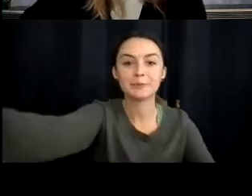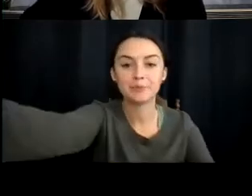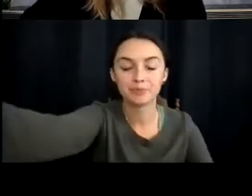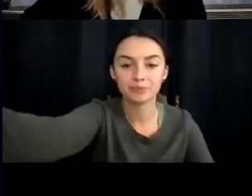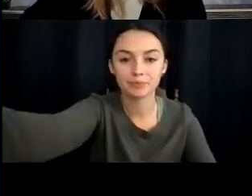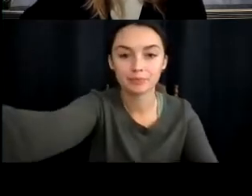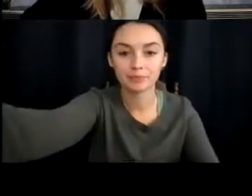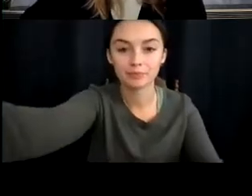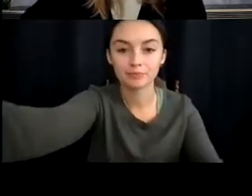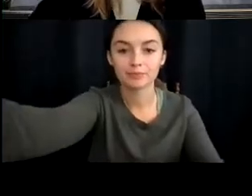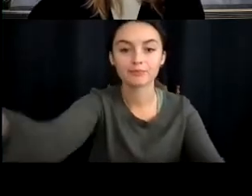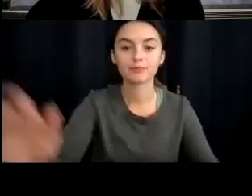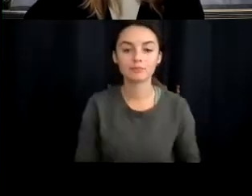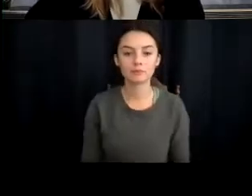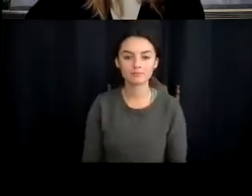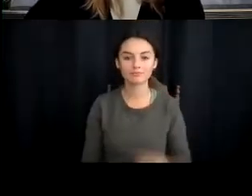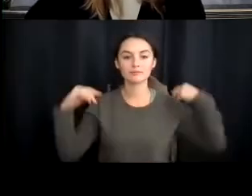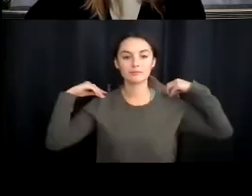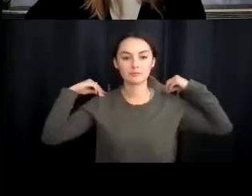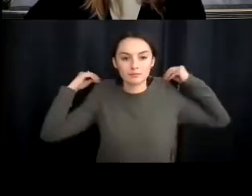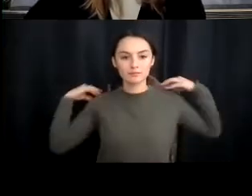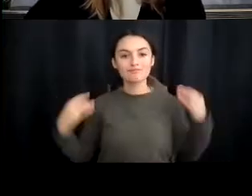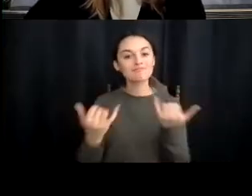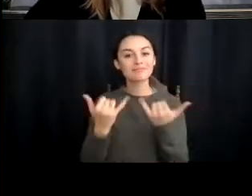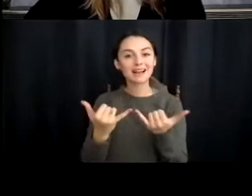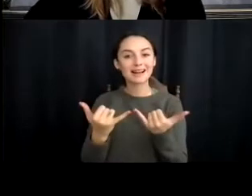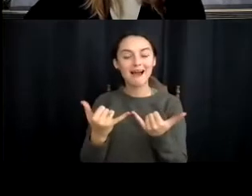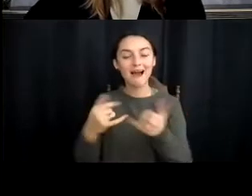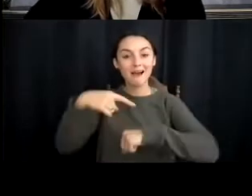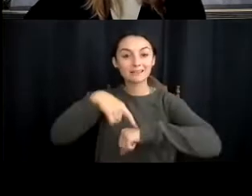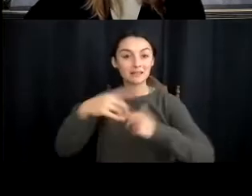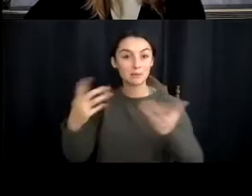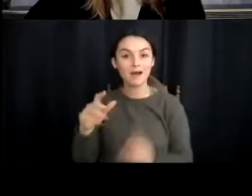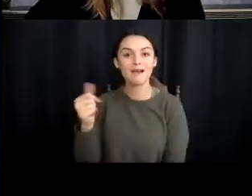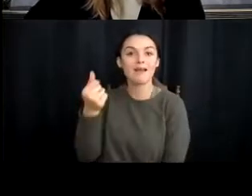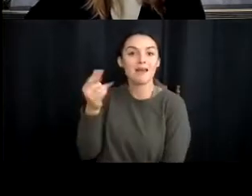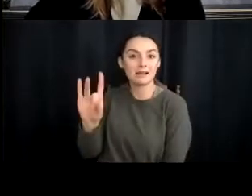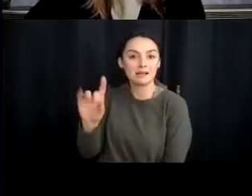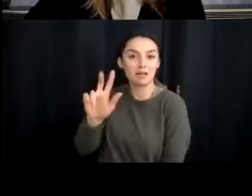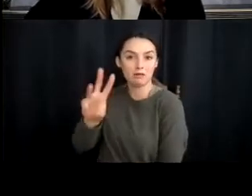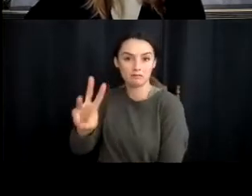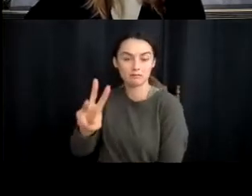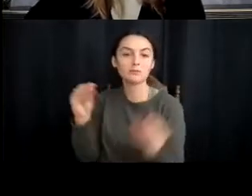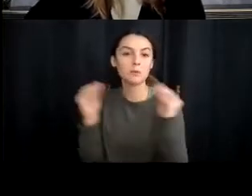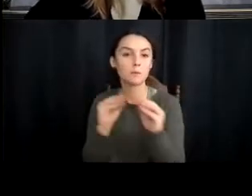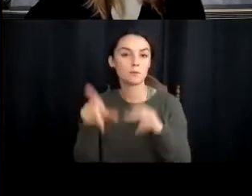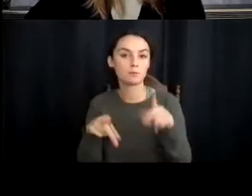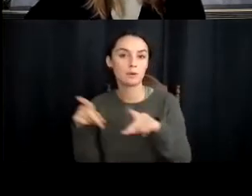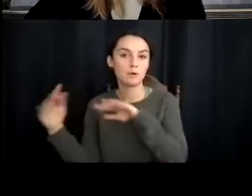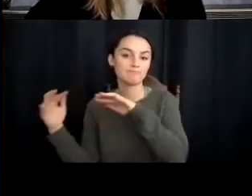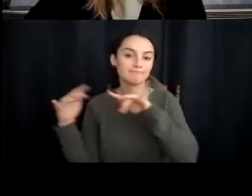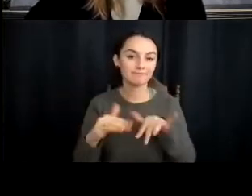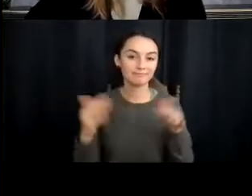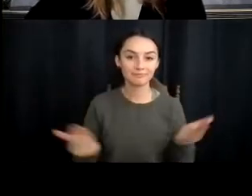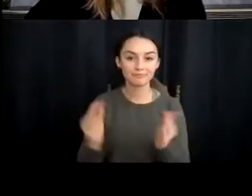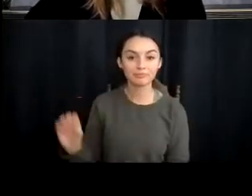now we are a little bit further along. We're in 1836, so more and more people are coming to Oregon country.